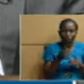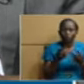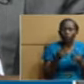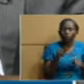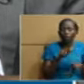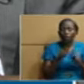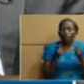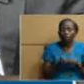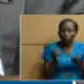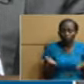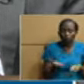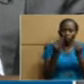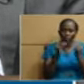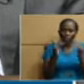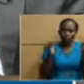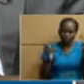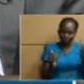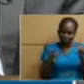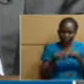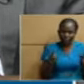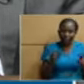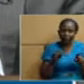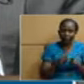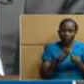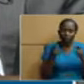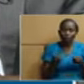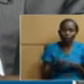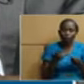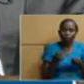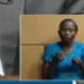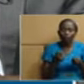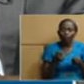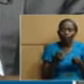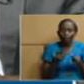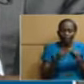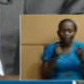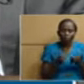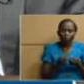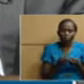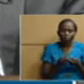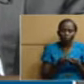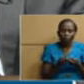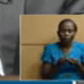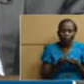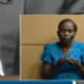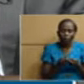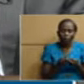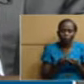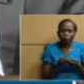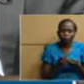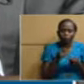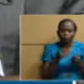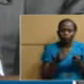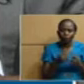equality, but also in terms of getting the income of these women with